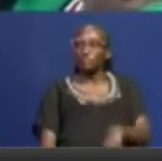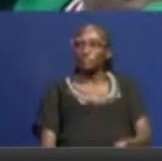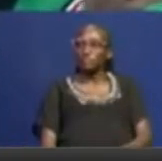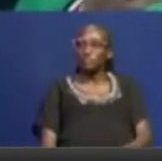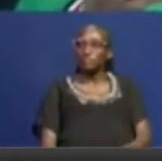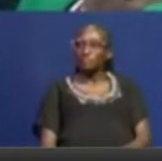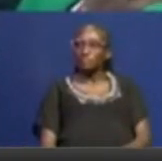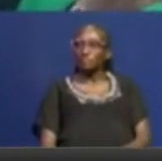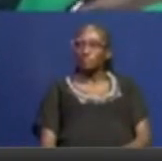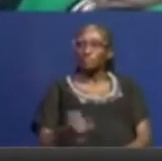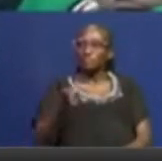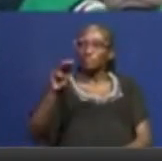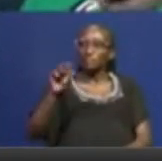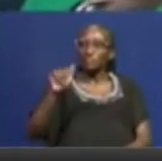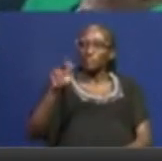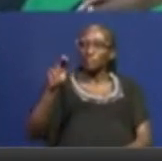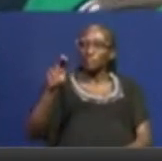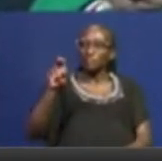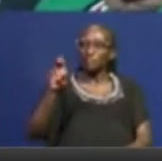Navaholo Emmanuel Wangwe.